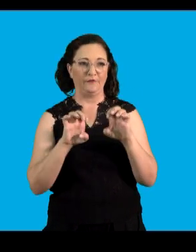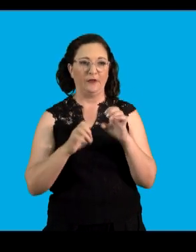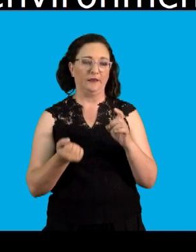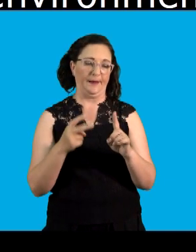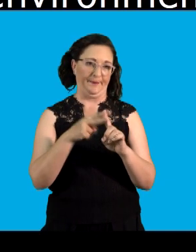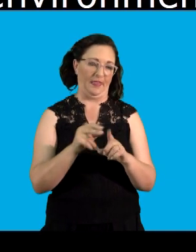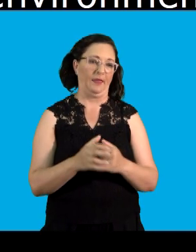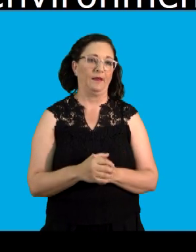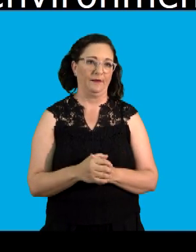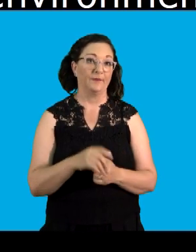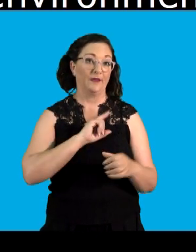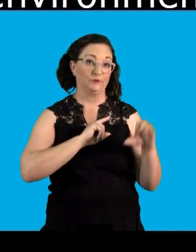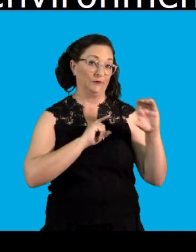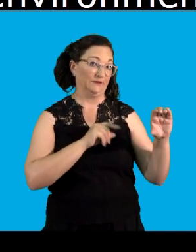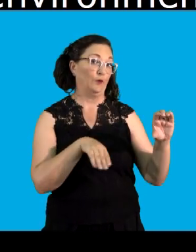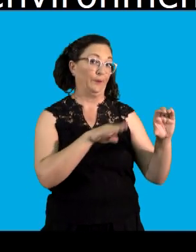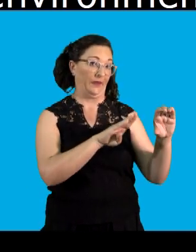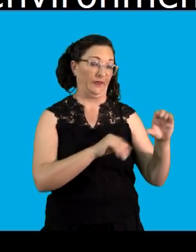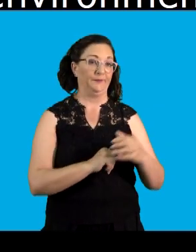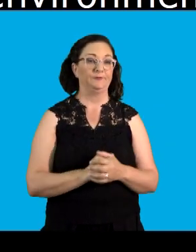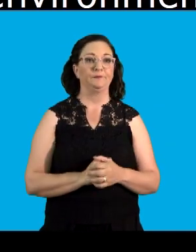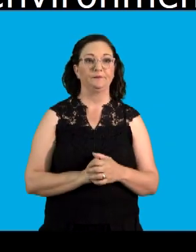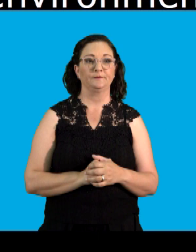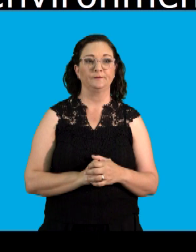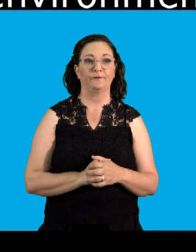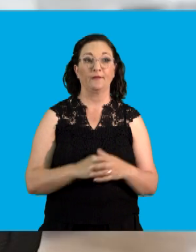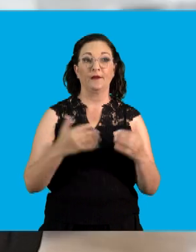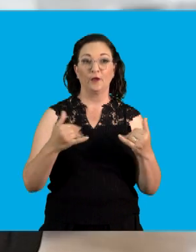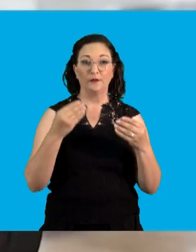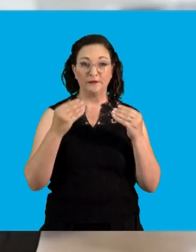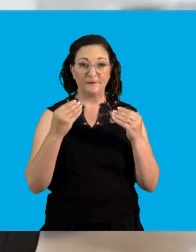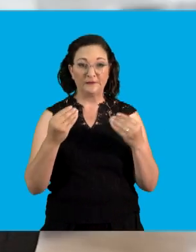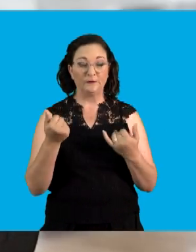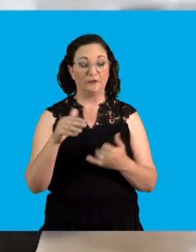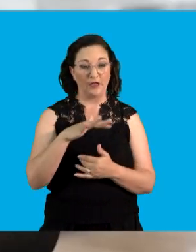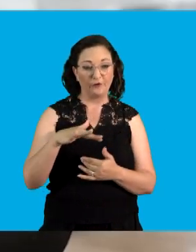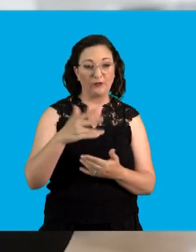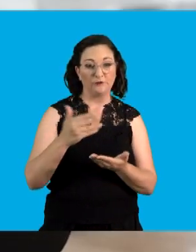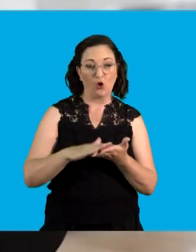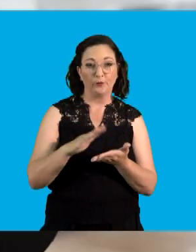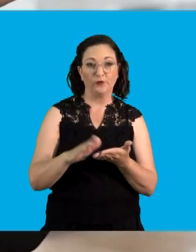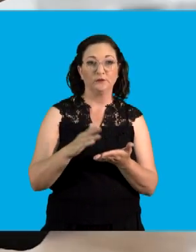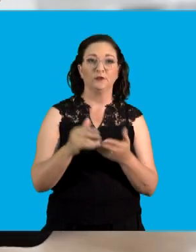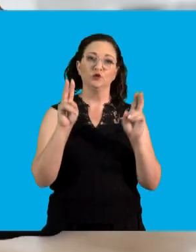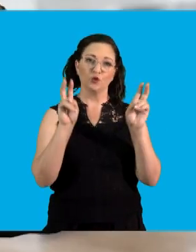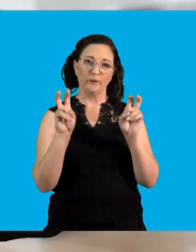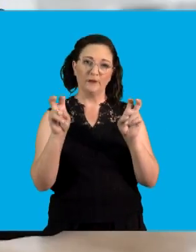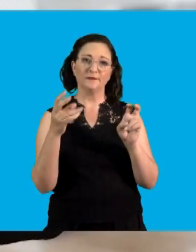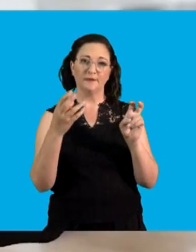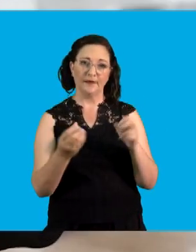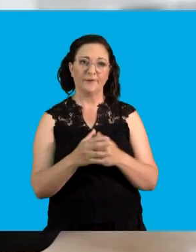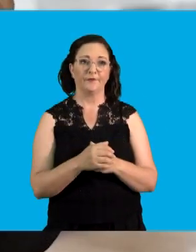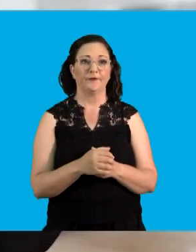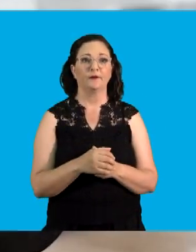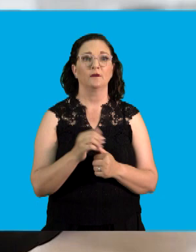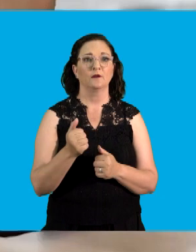is your section B. Right, remember when I said to you the business environment and operations has got topics. So these are the topics